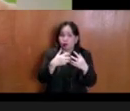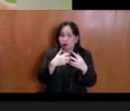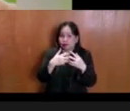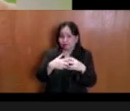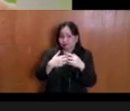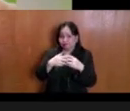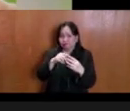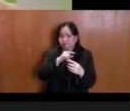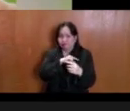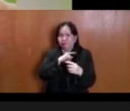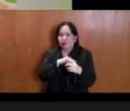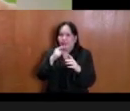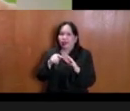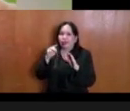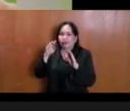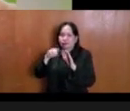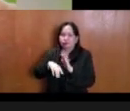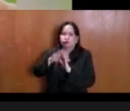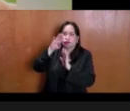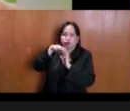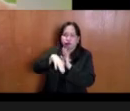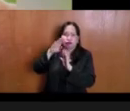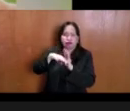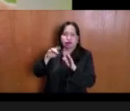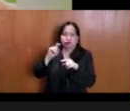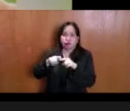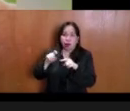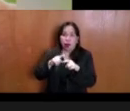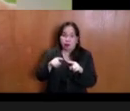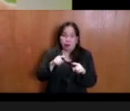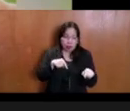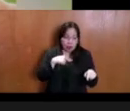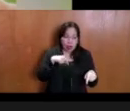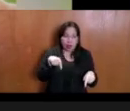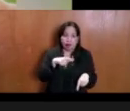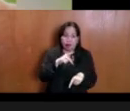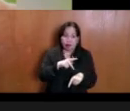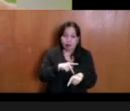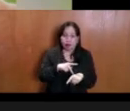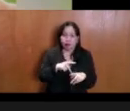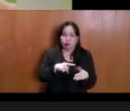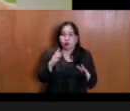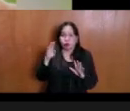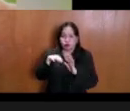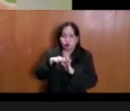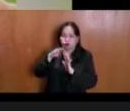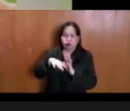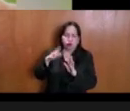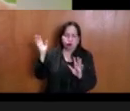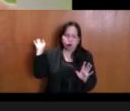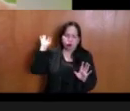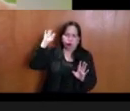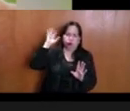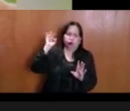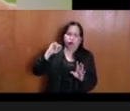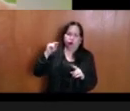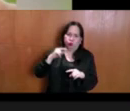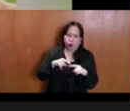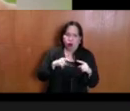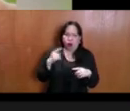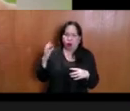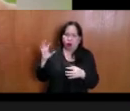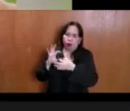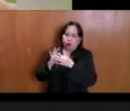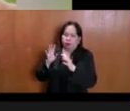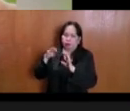tolerate certain swings in supply demand. But the ones we have are crazy wild swings. And these companies I talk to, they